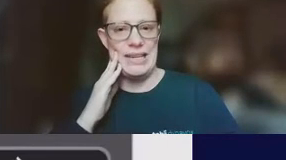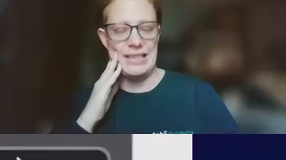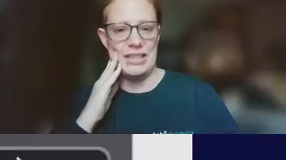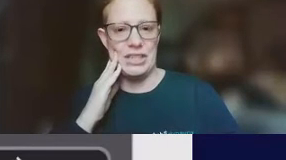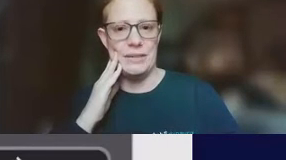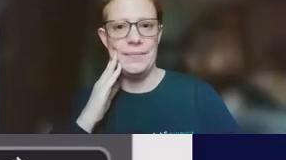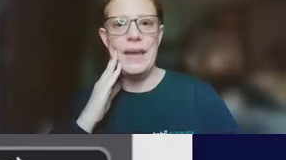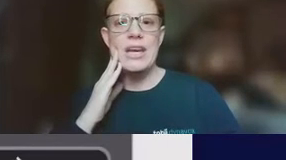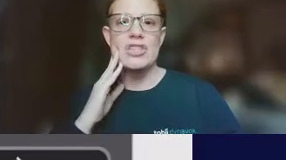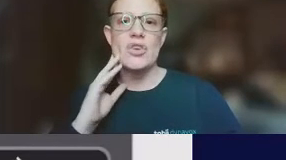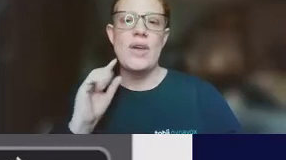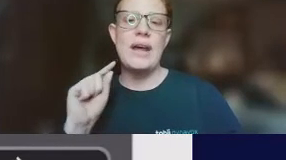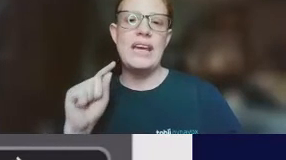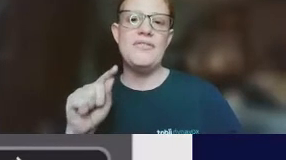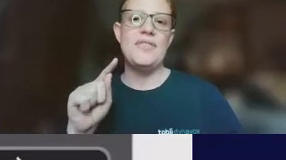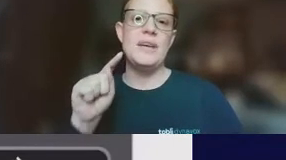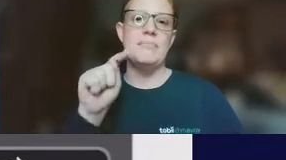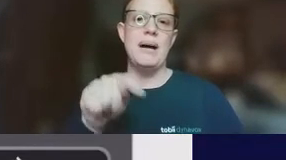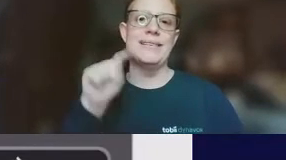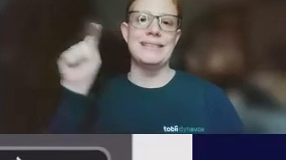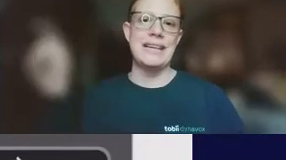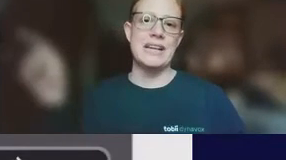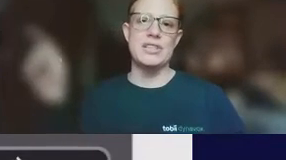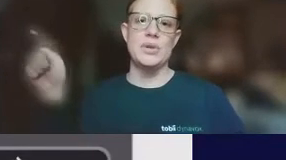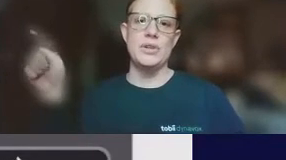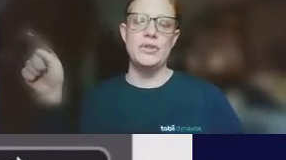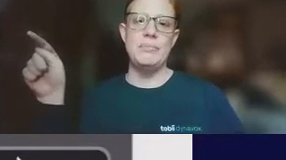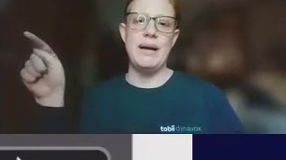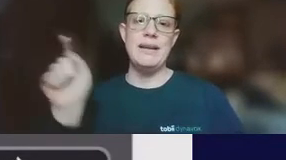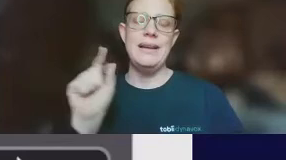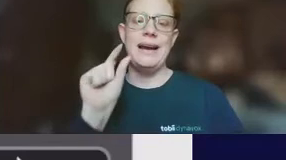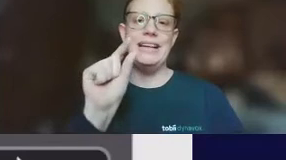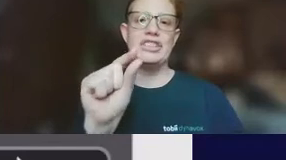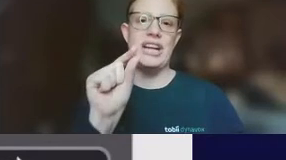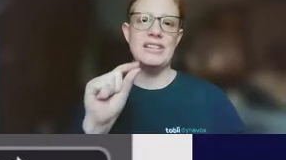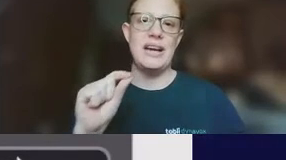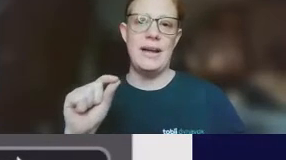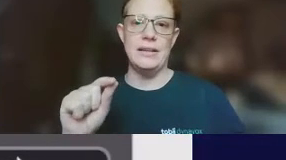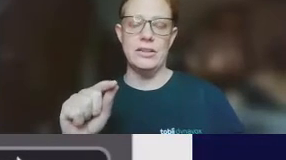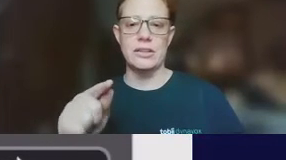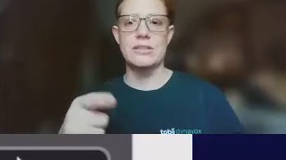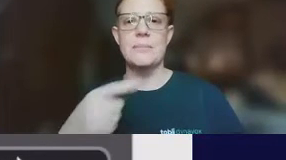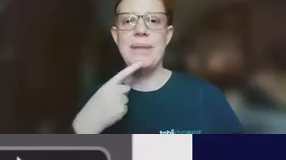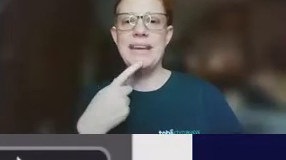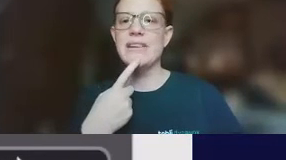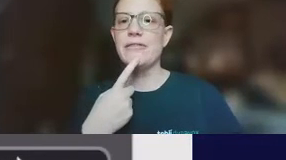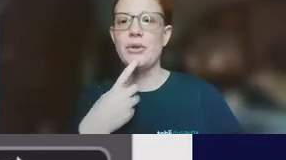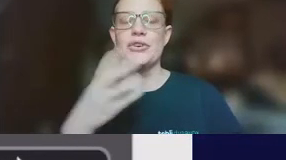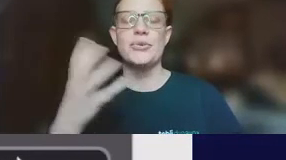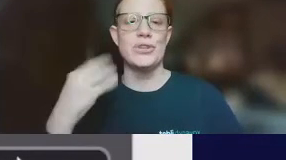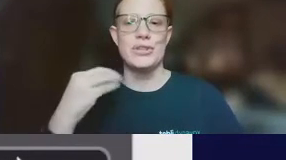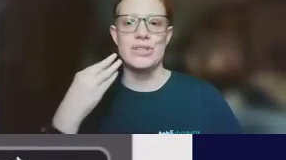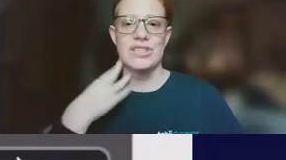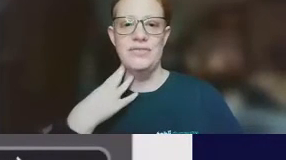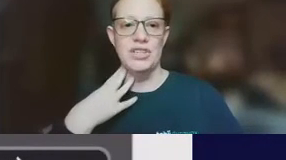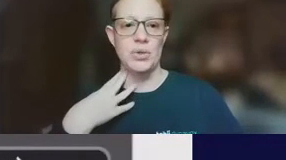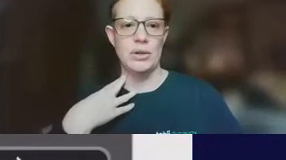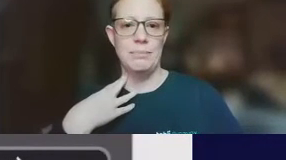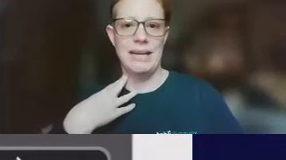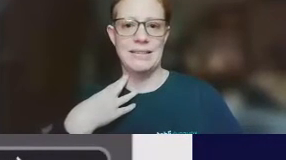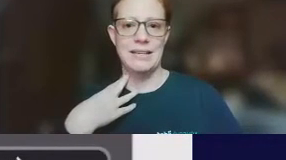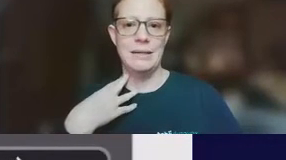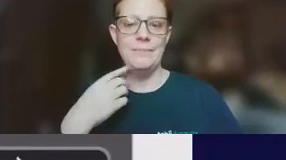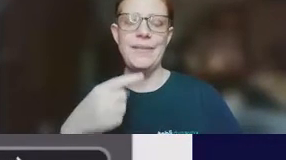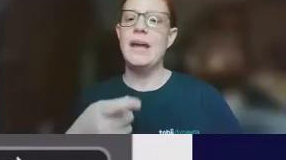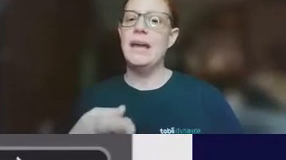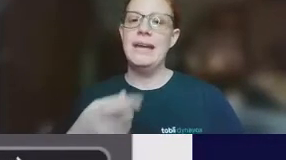visualization so that if the button links to a new button, I changed how that looks. Making it a folder reduces the visual